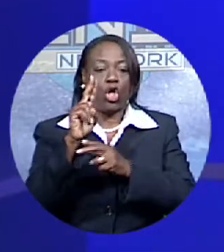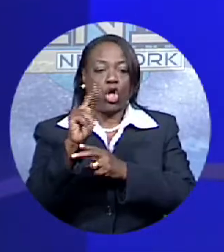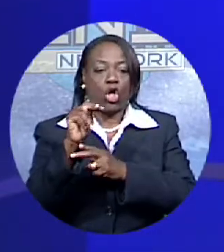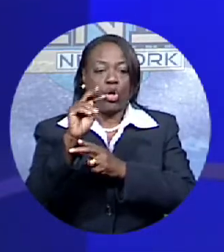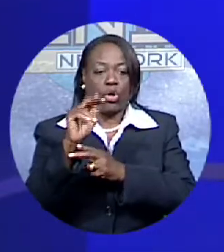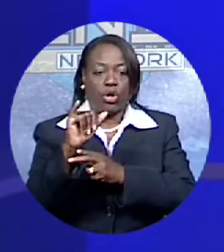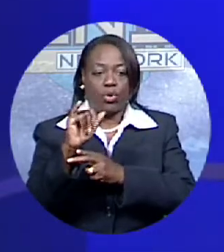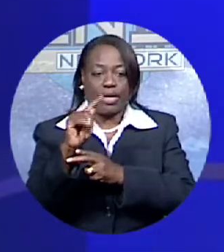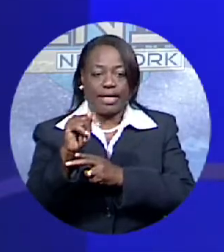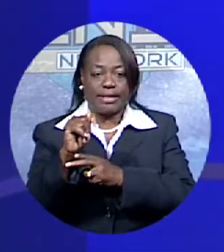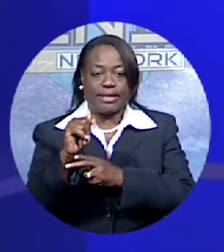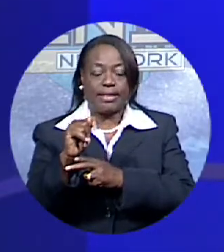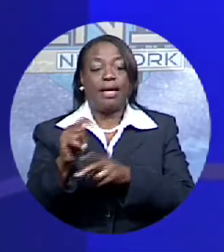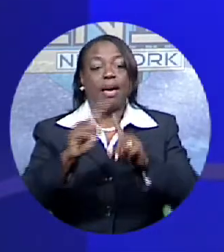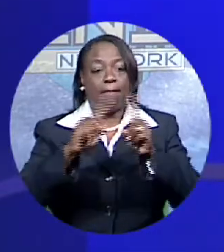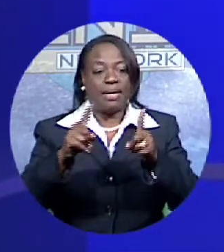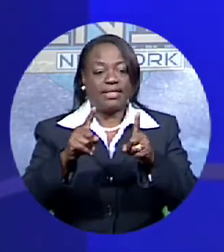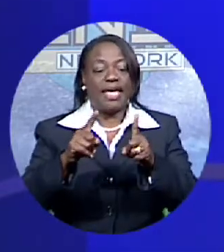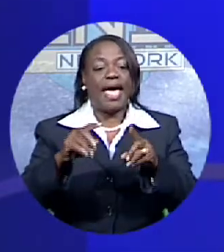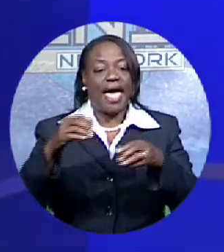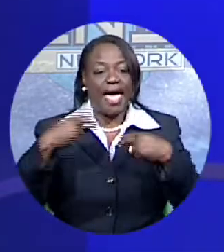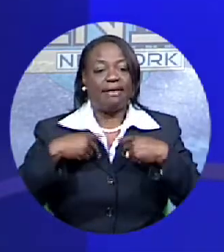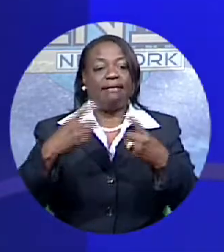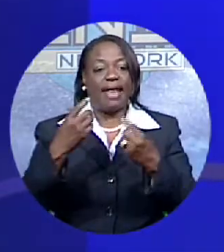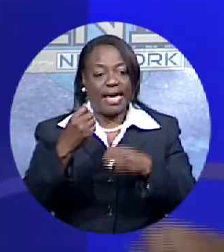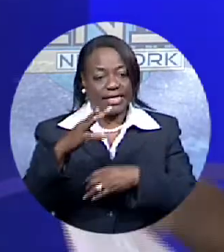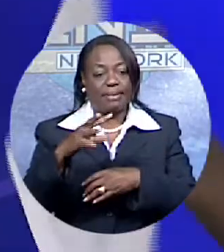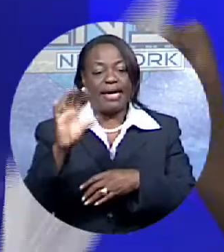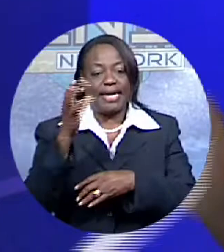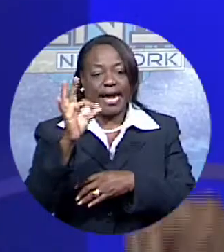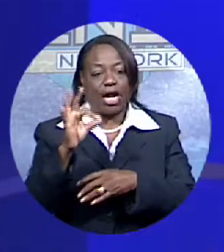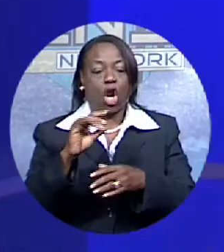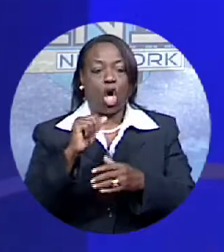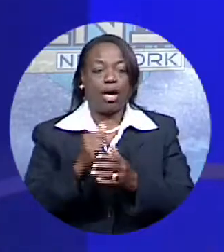Island by 7 a.m. with full restoration by 9 o'clock.